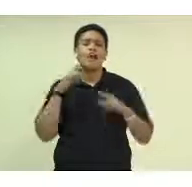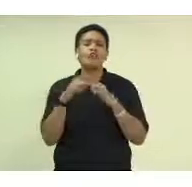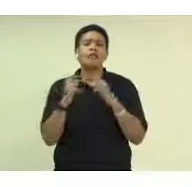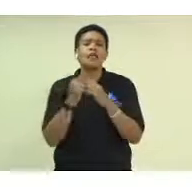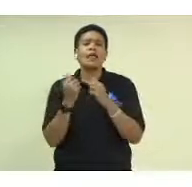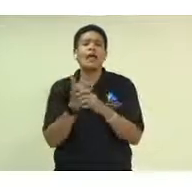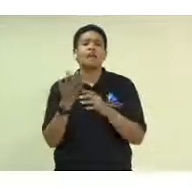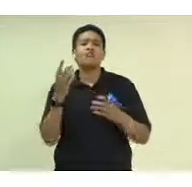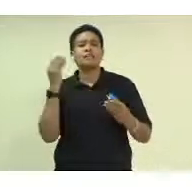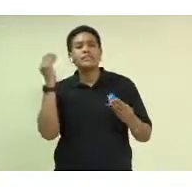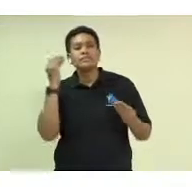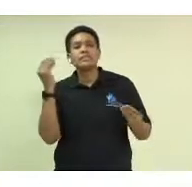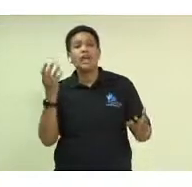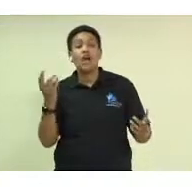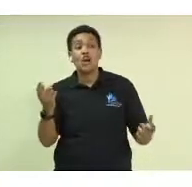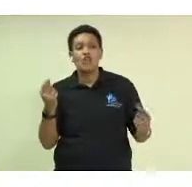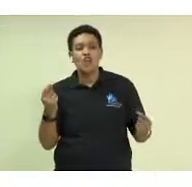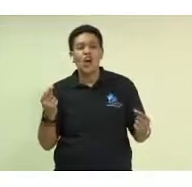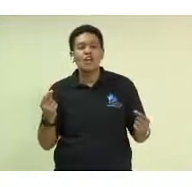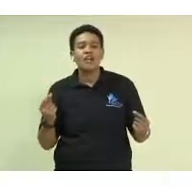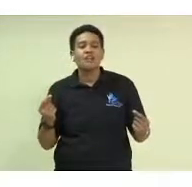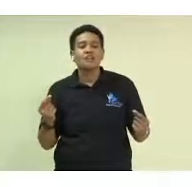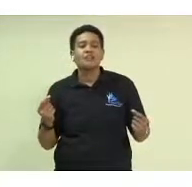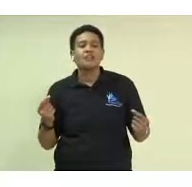said, it doesn't